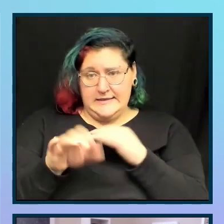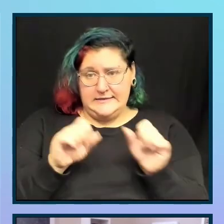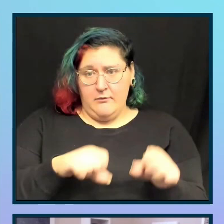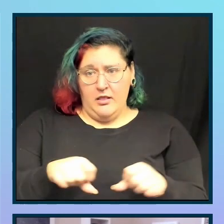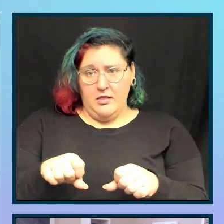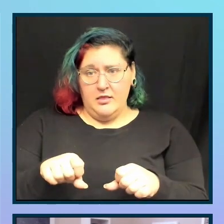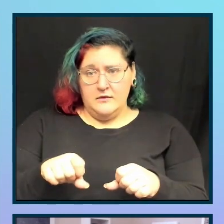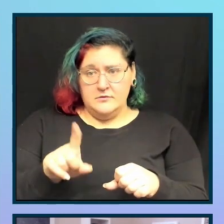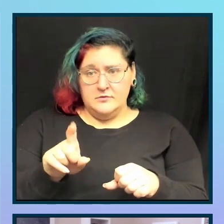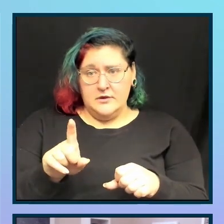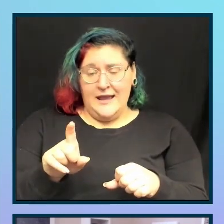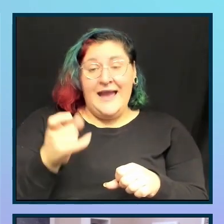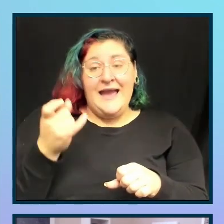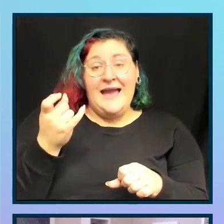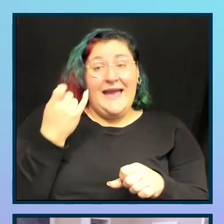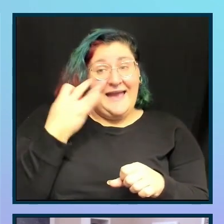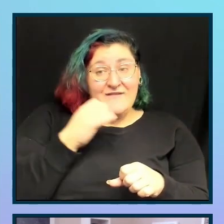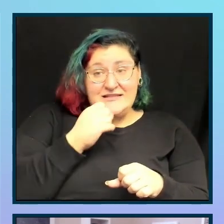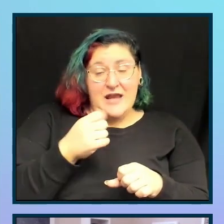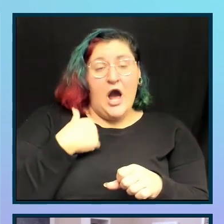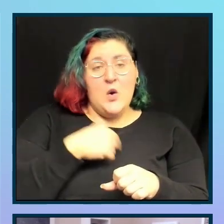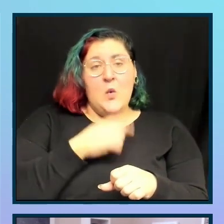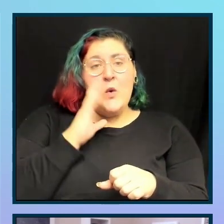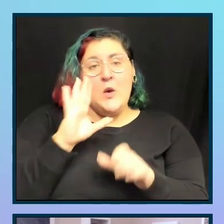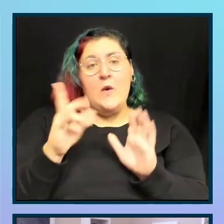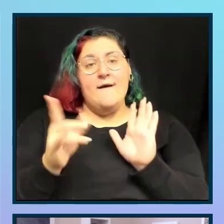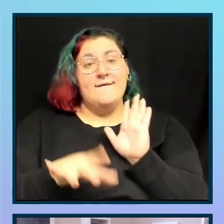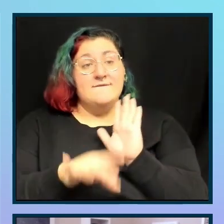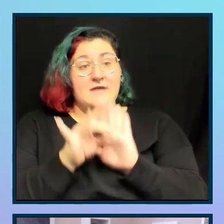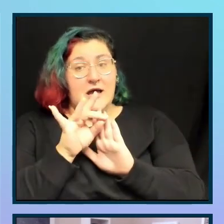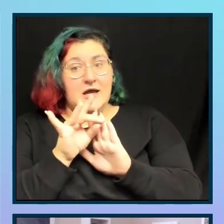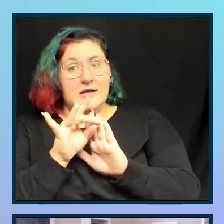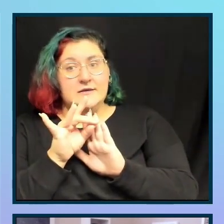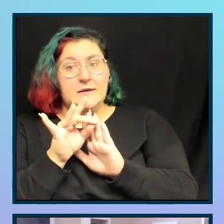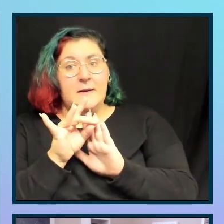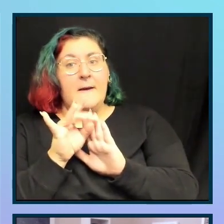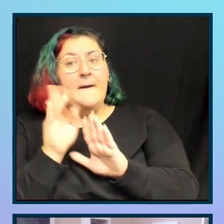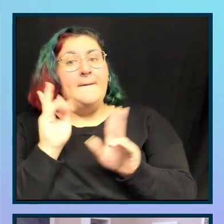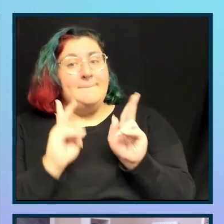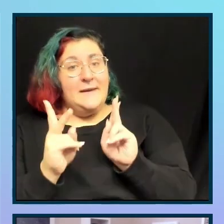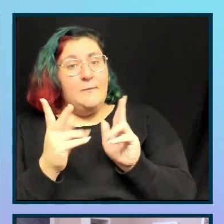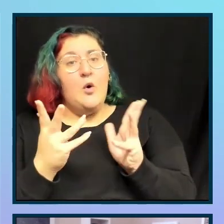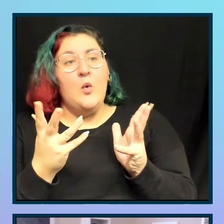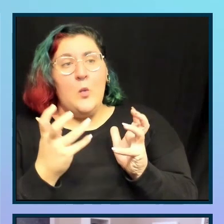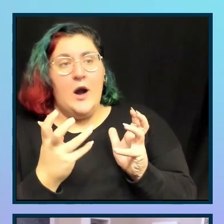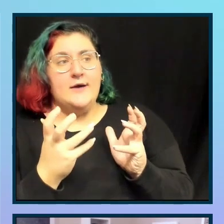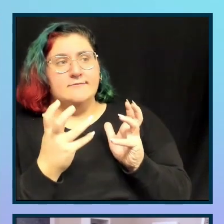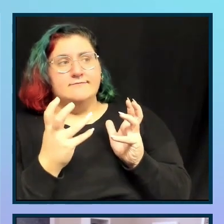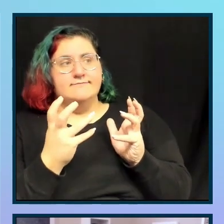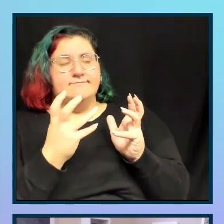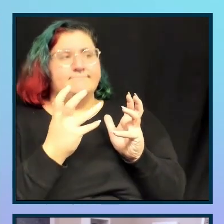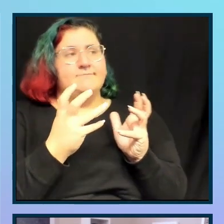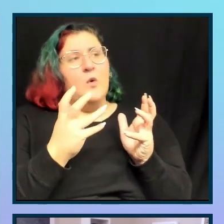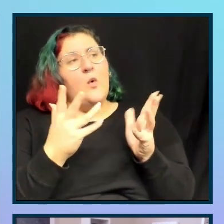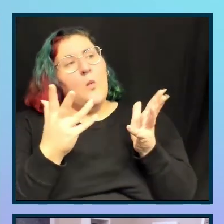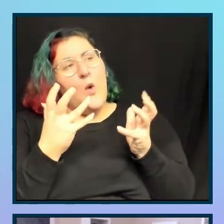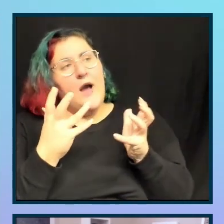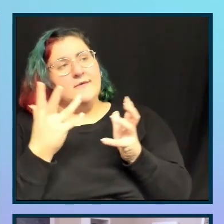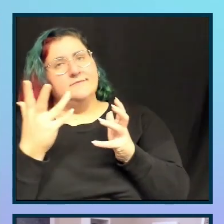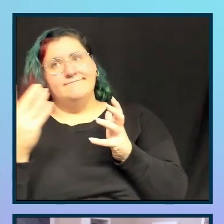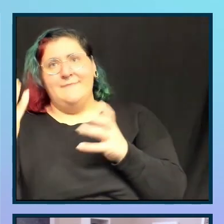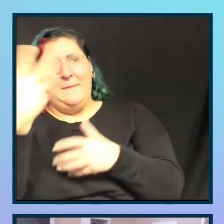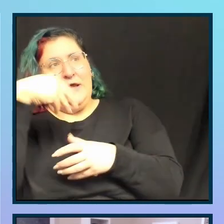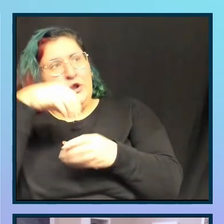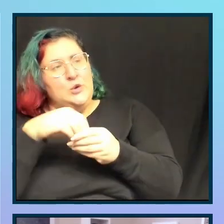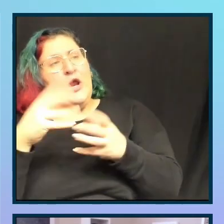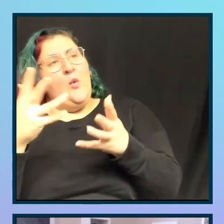find that people who would like to be included in accessibility and in